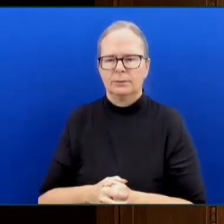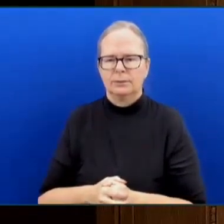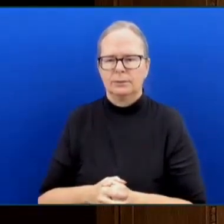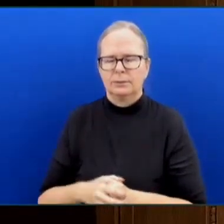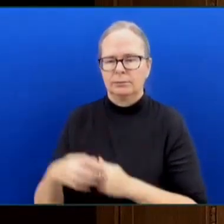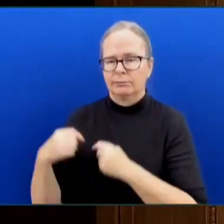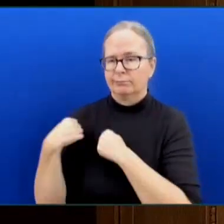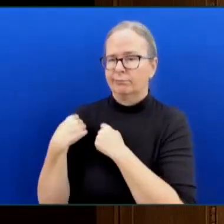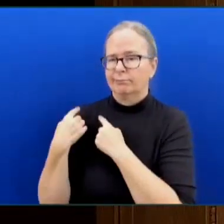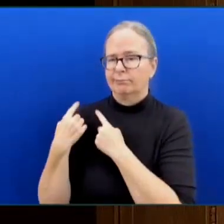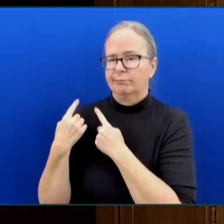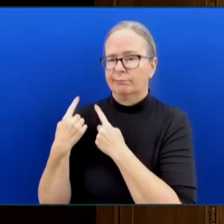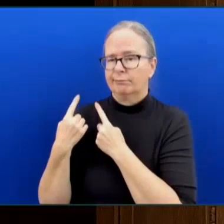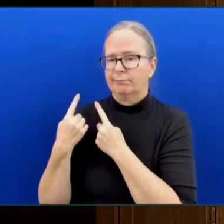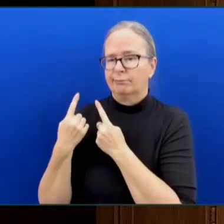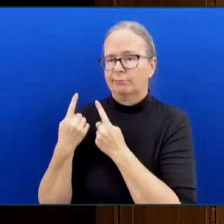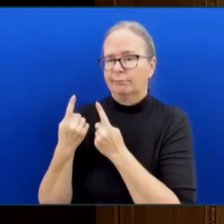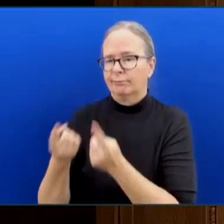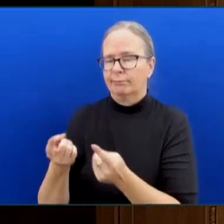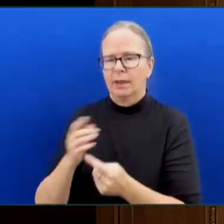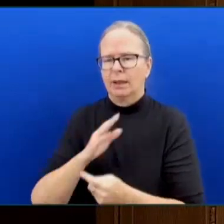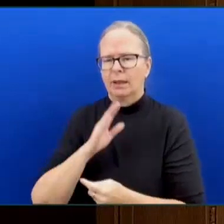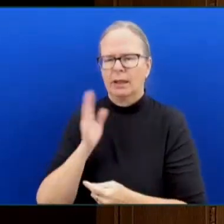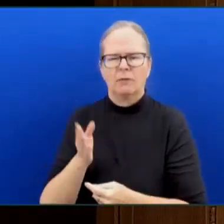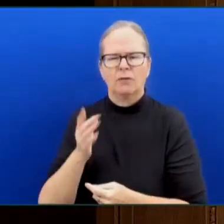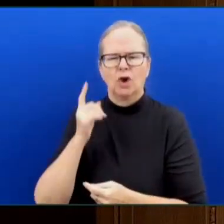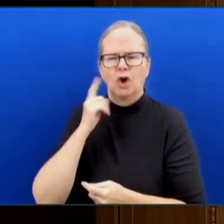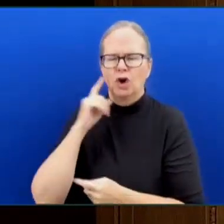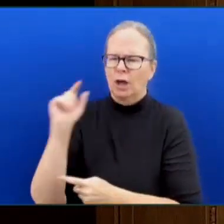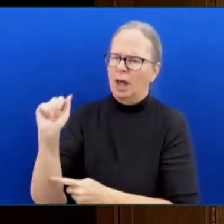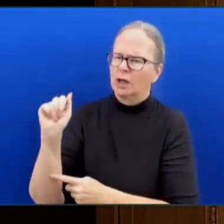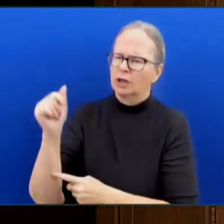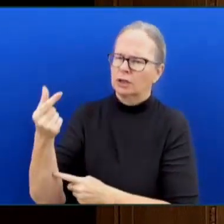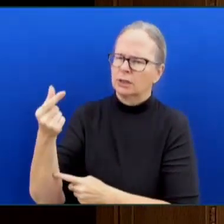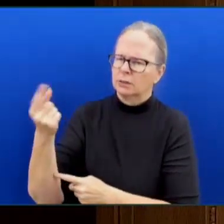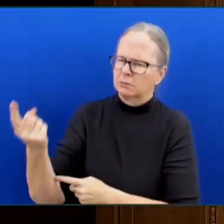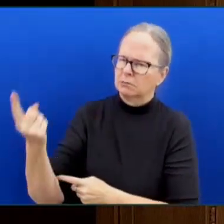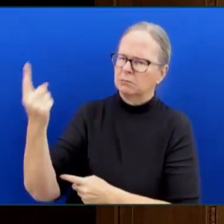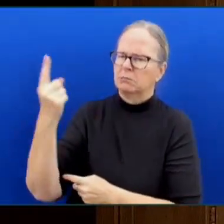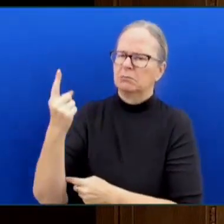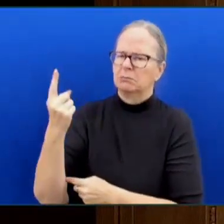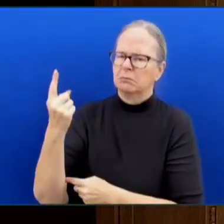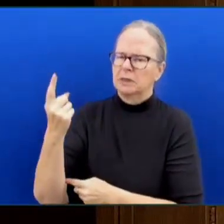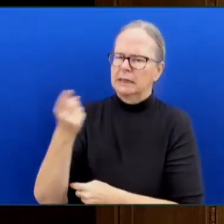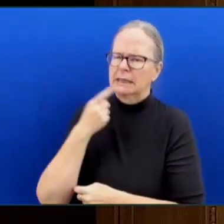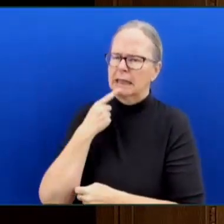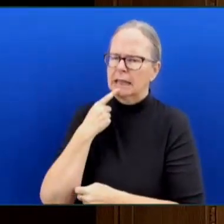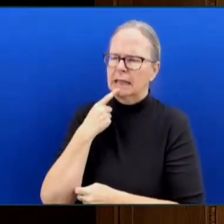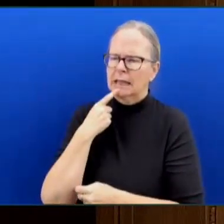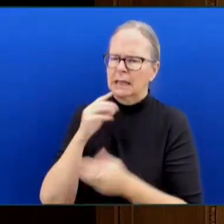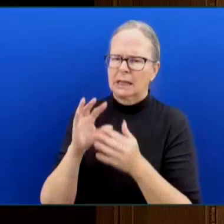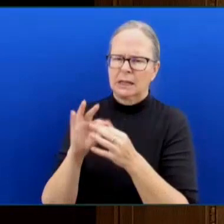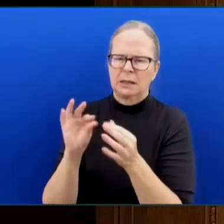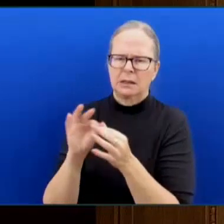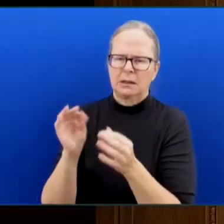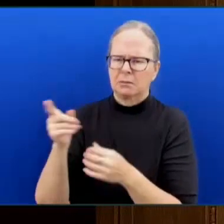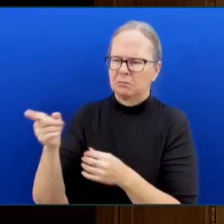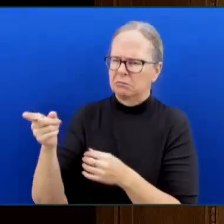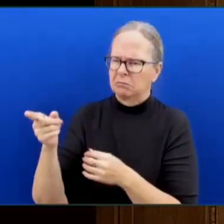inappropriate for an official opposition to pose questions about criminal activity in the province of British Columbia.